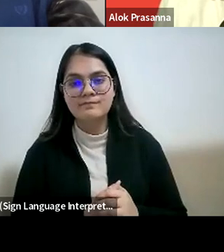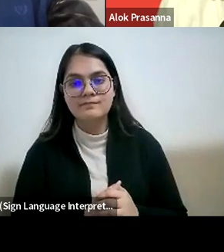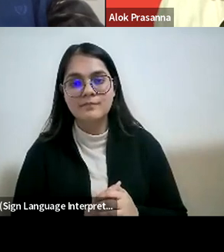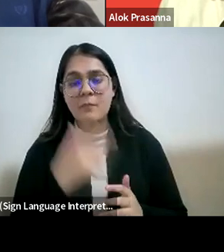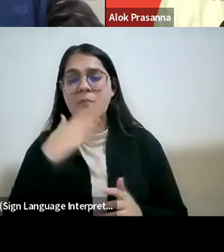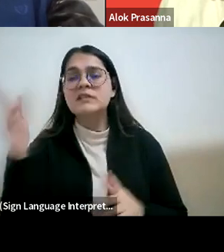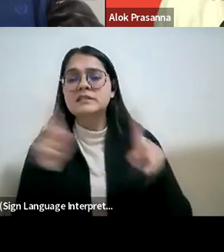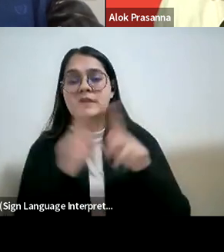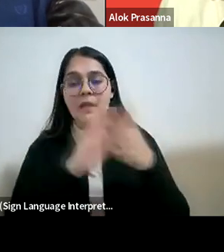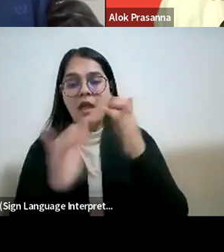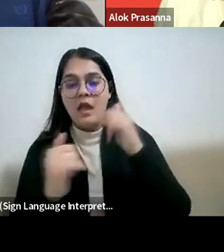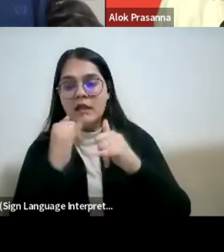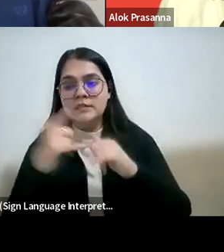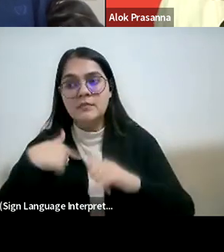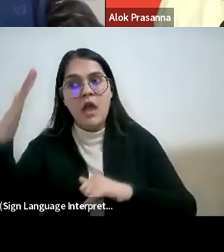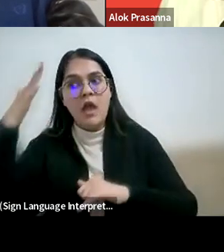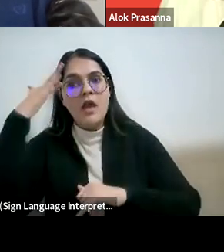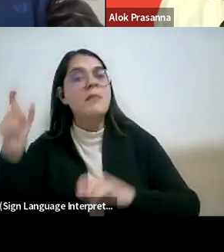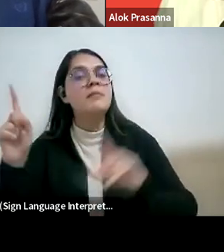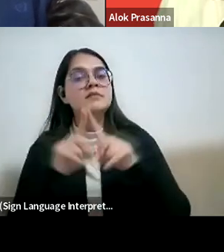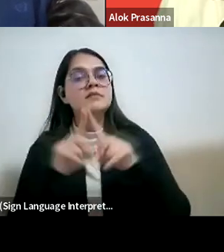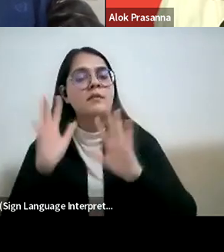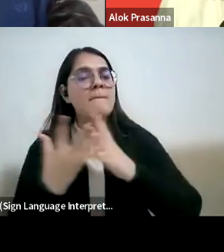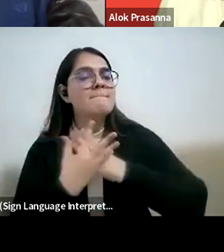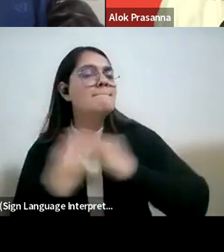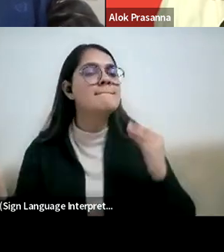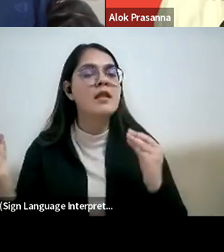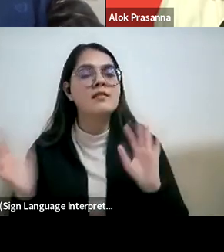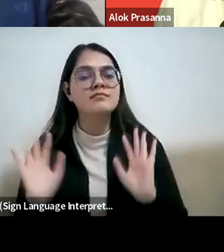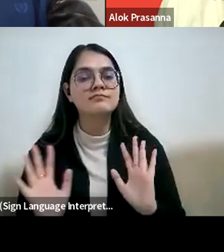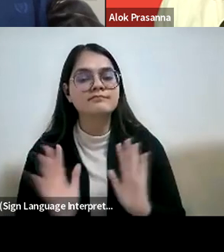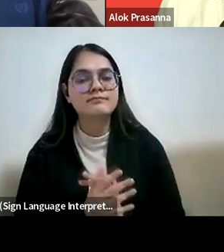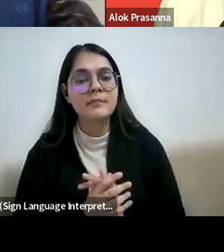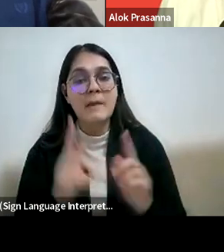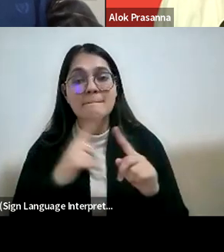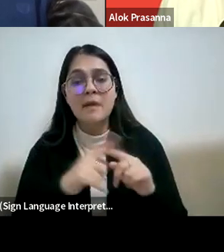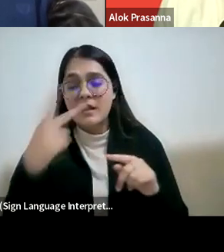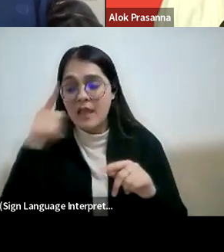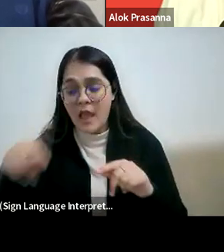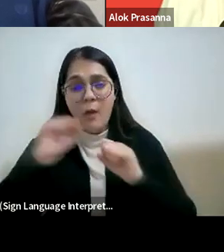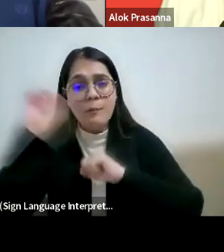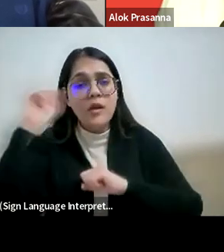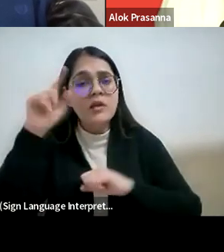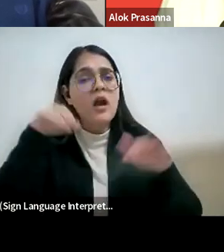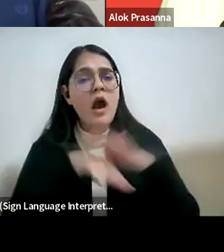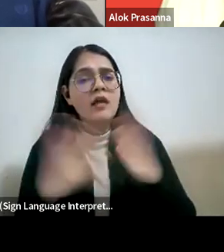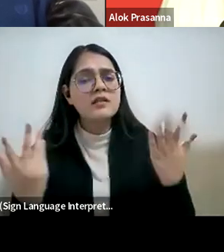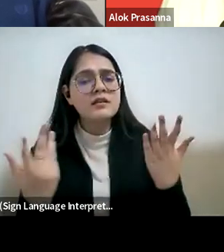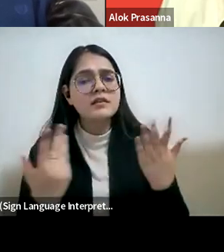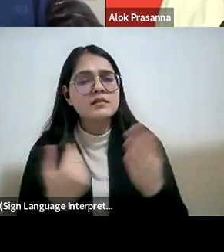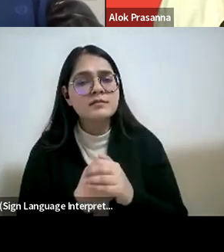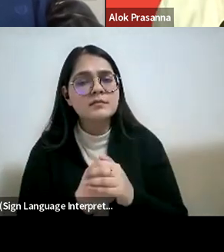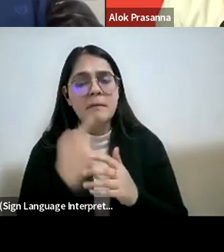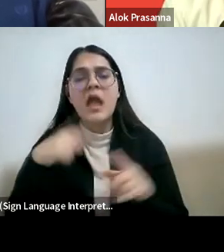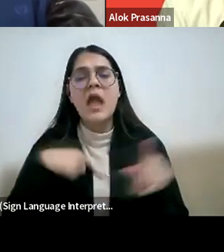history will remember this movement for many things, but it was a movement, and I don't know of many